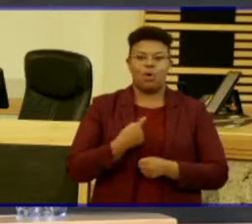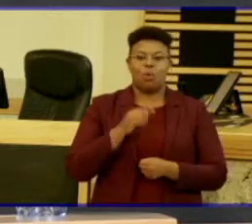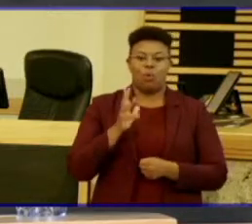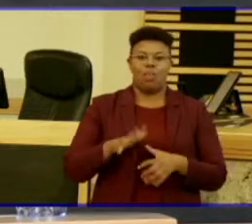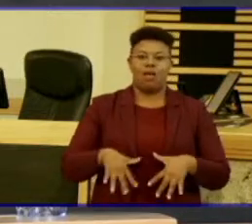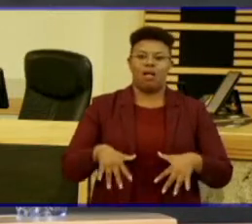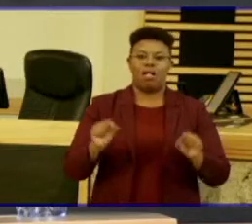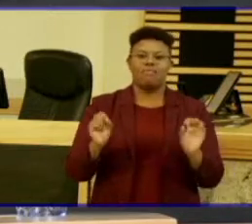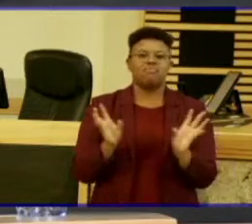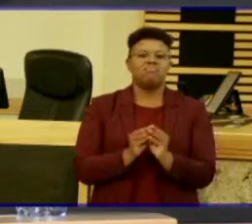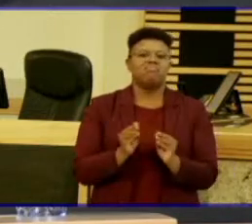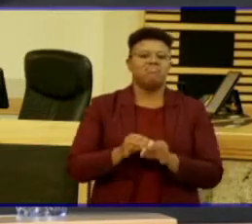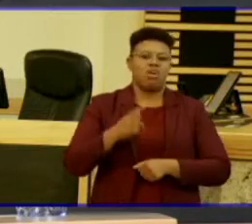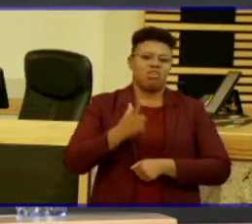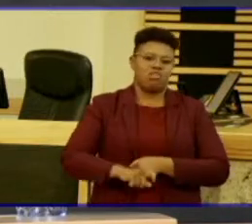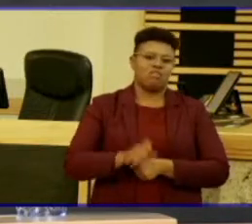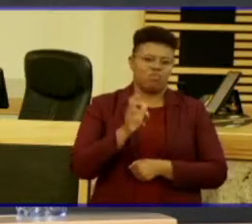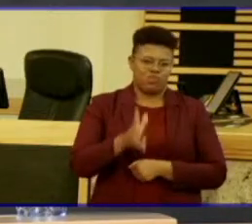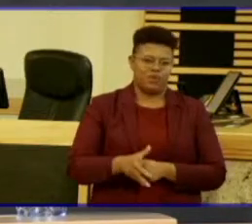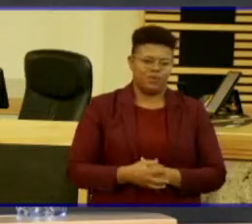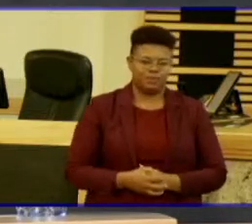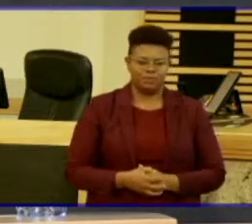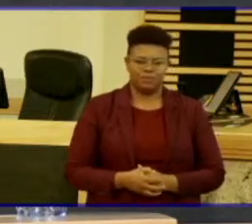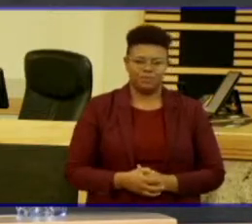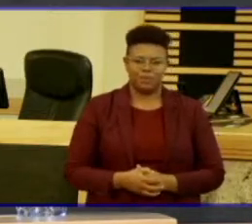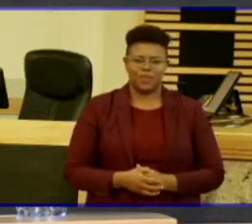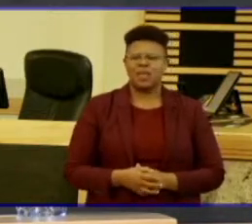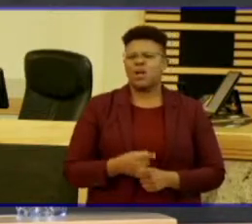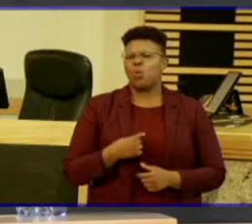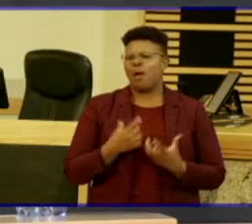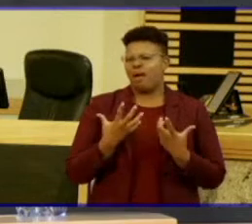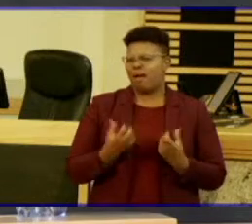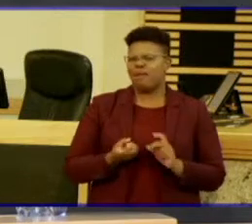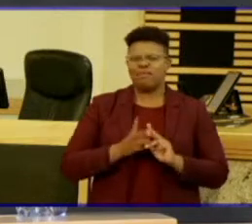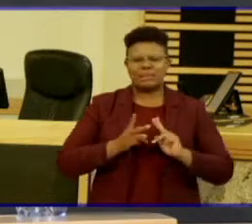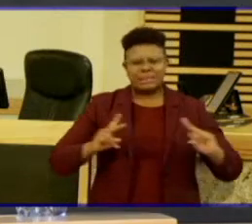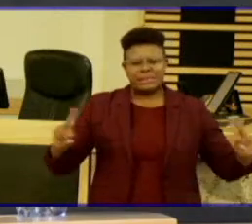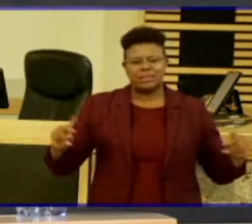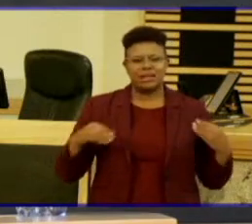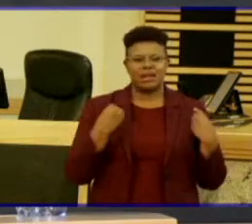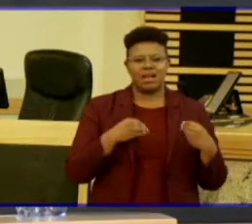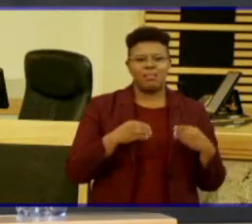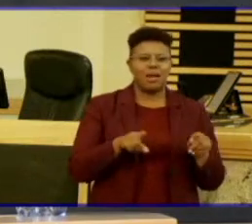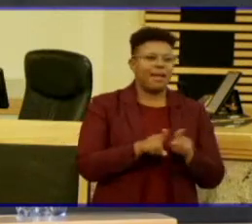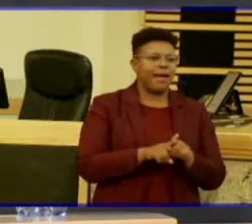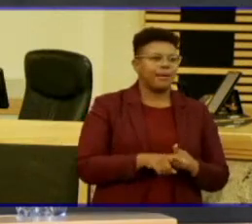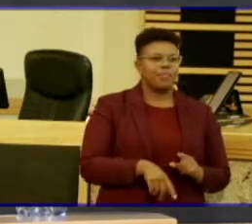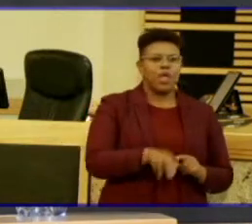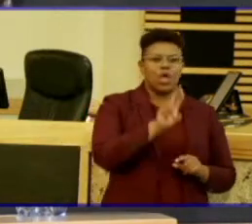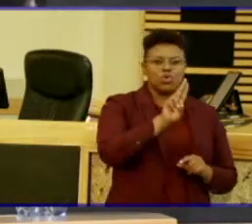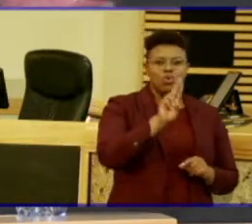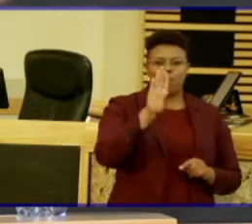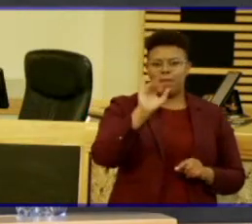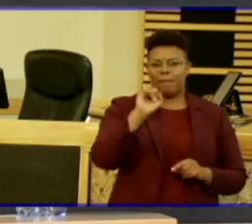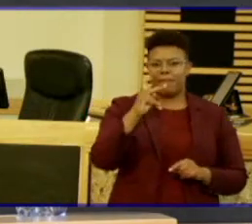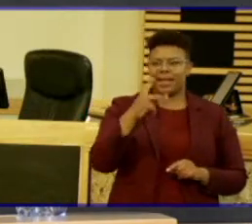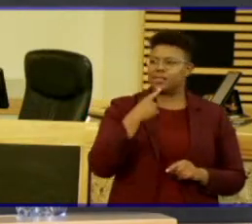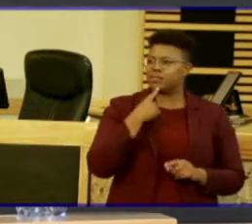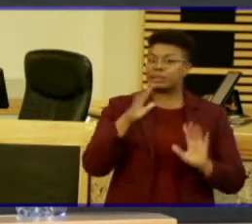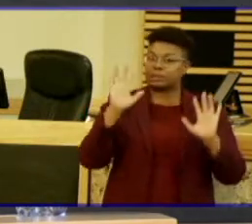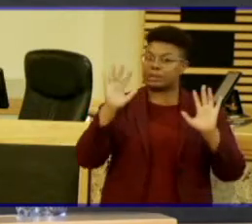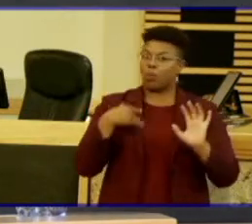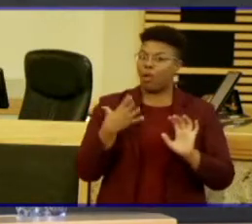provincial investment conference. Zinizike, e-companies, no you bank, abazileyo bathi sinayo 200